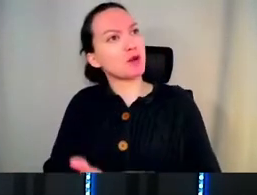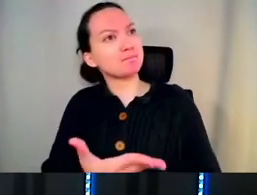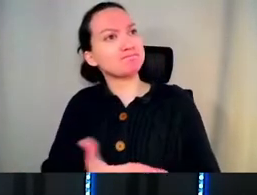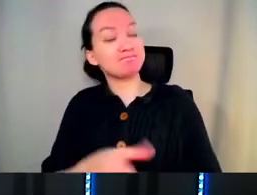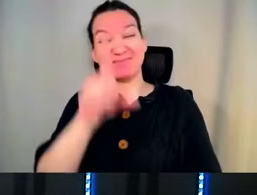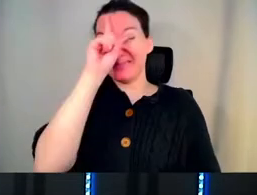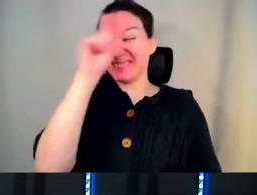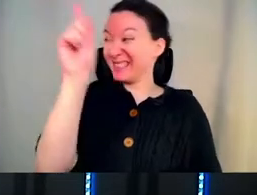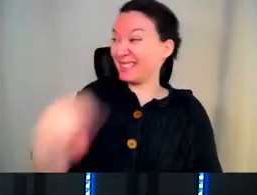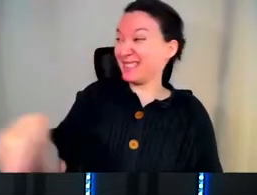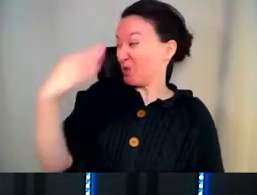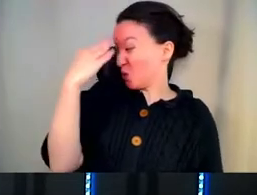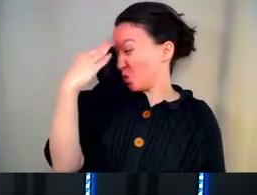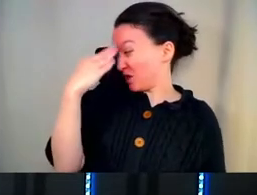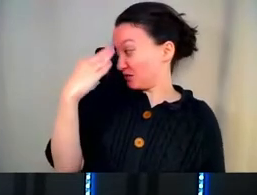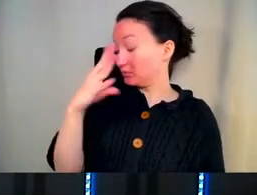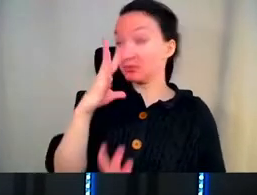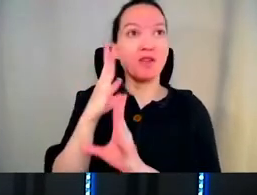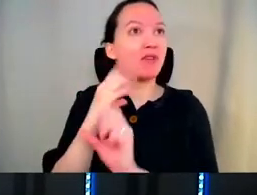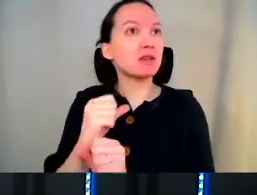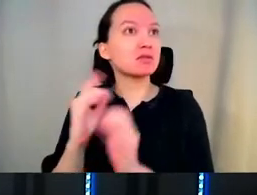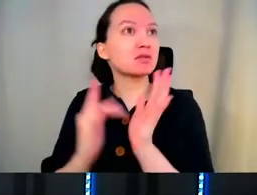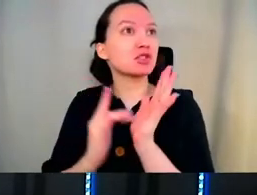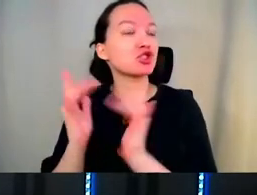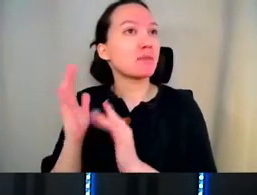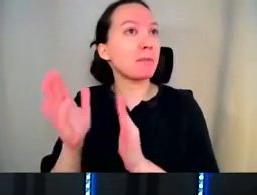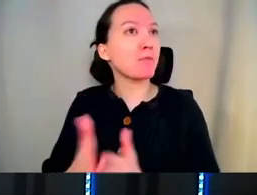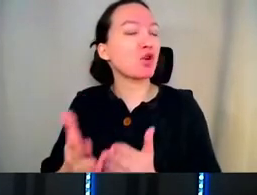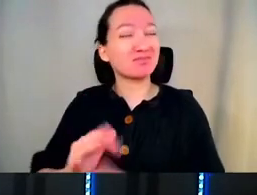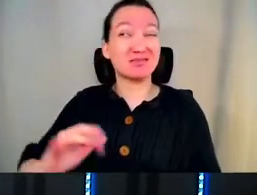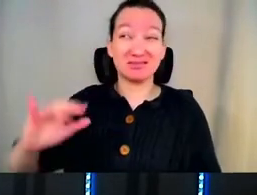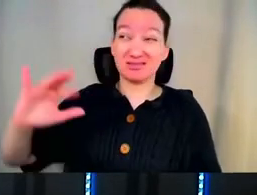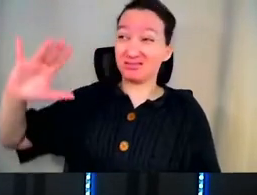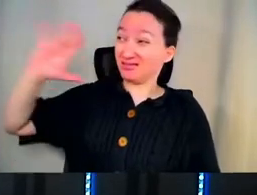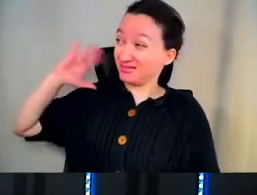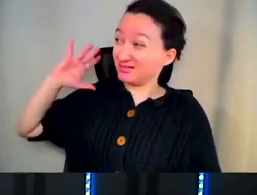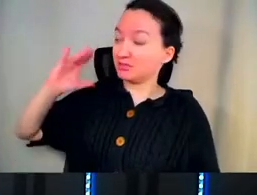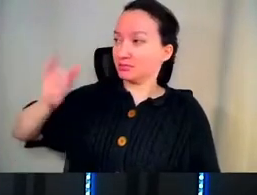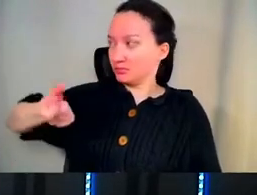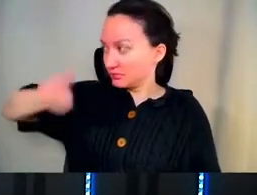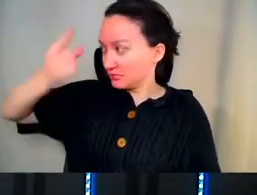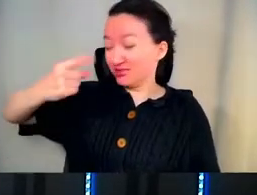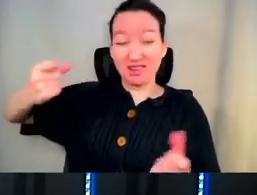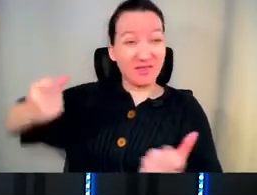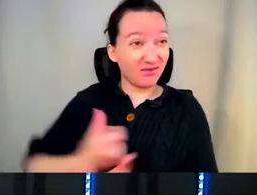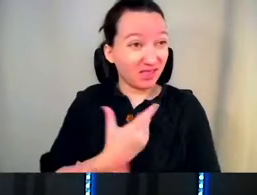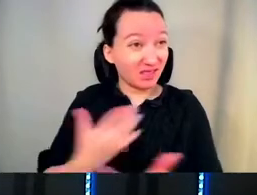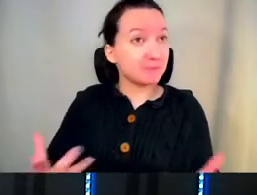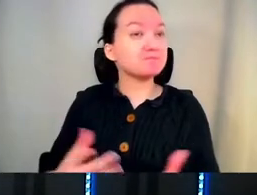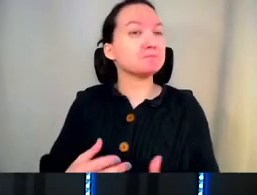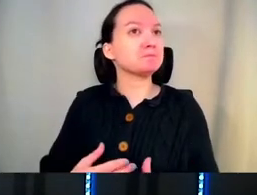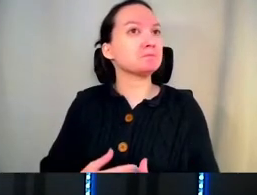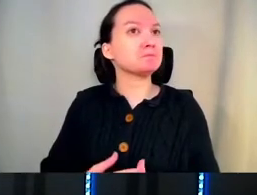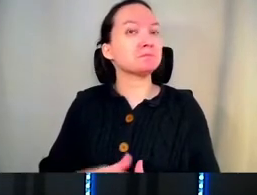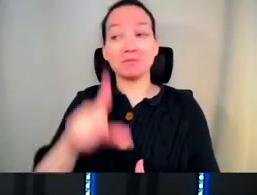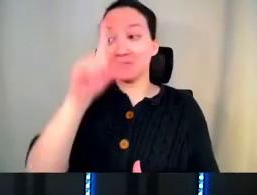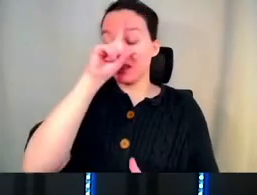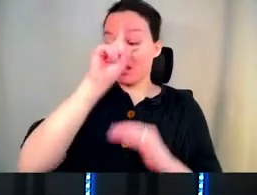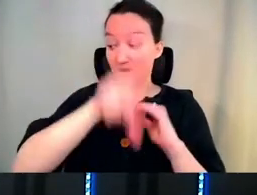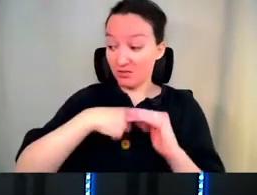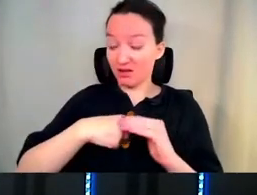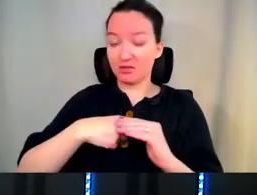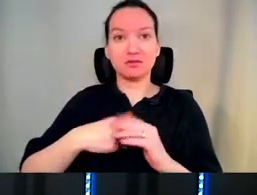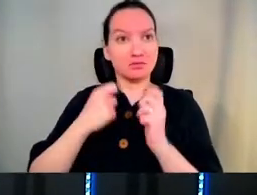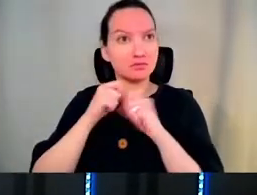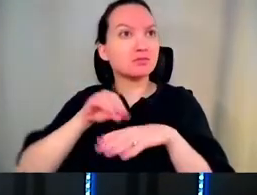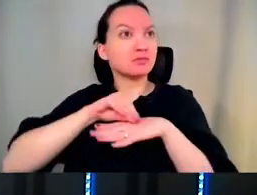they know, right? This is fascinating about the Bible. So long ago, they understood all of this, that what we think about so